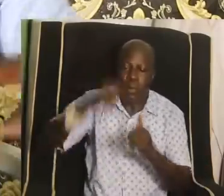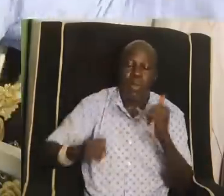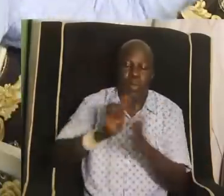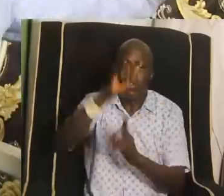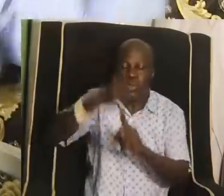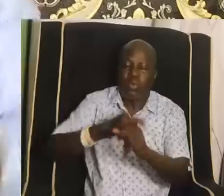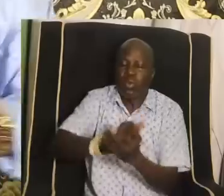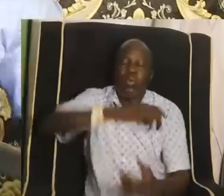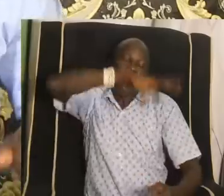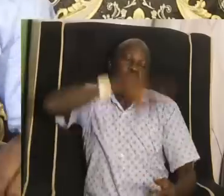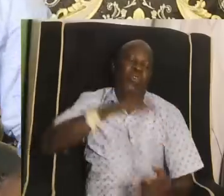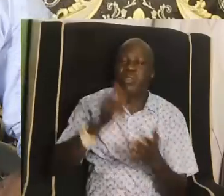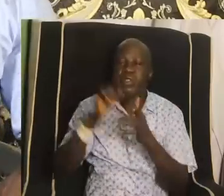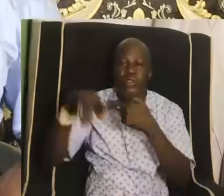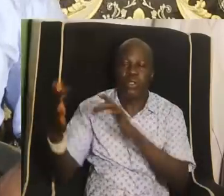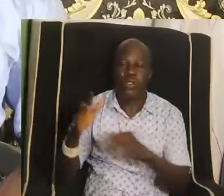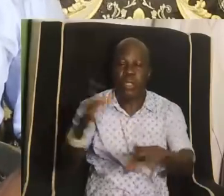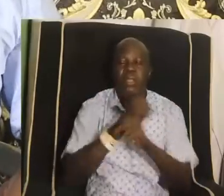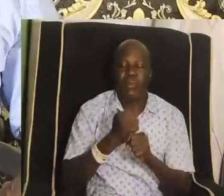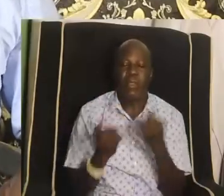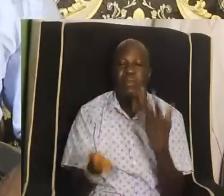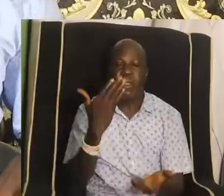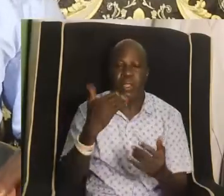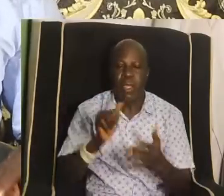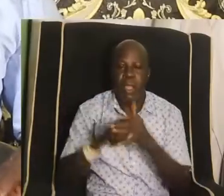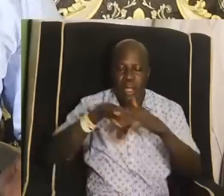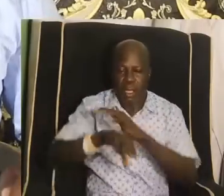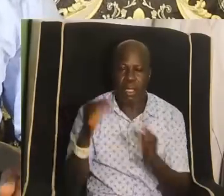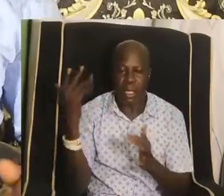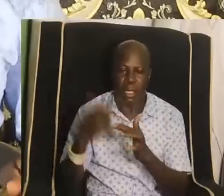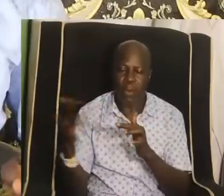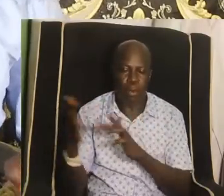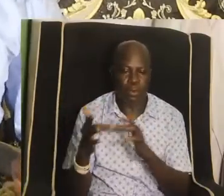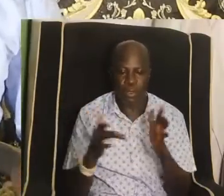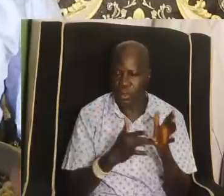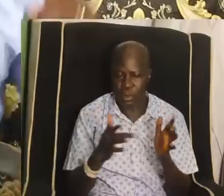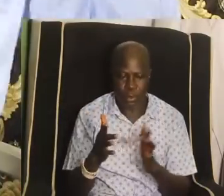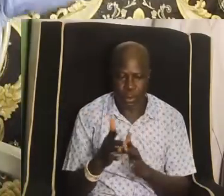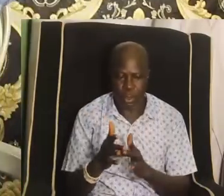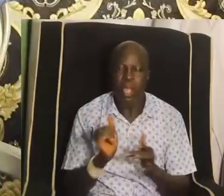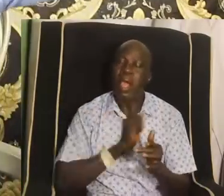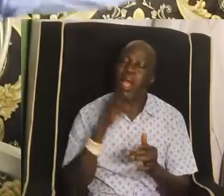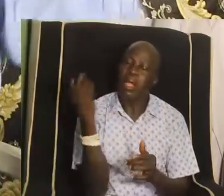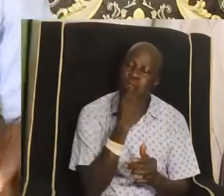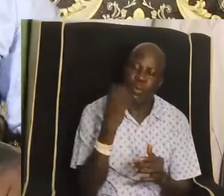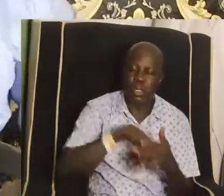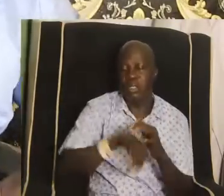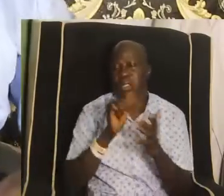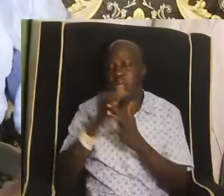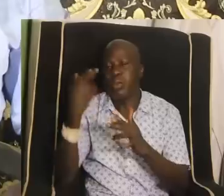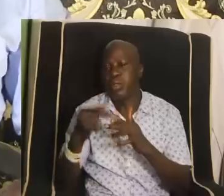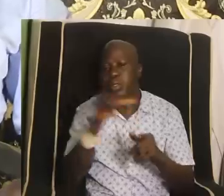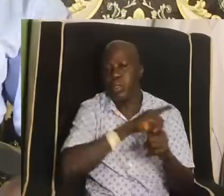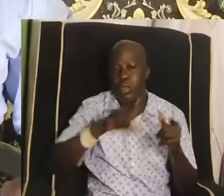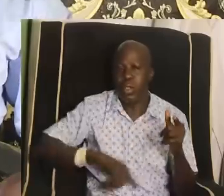profitable. God's forces will catch fire. In the name of Jesus. I pronounce in the name